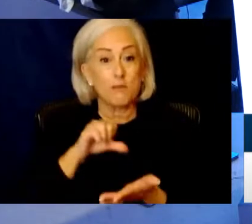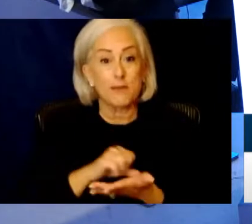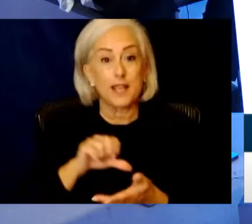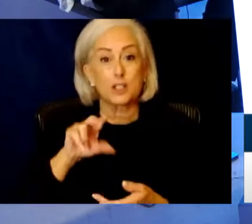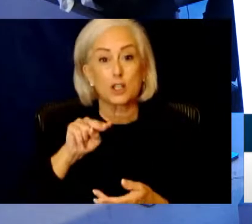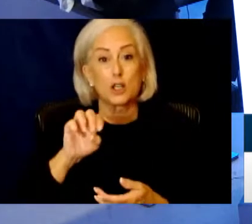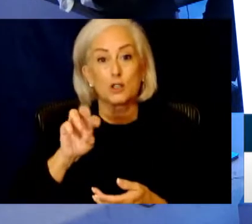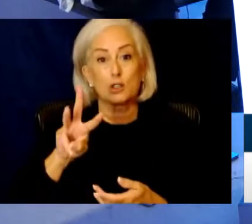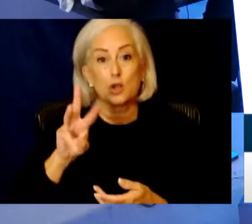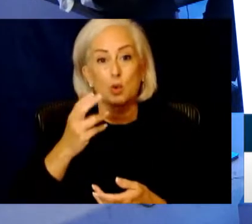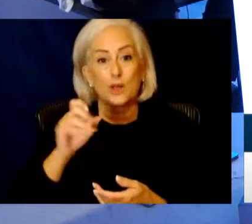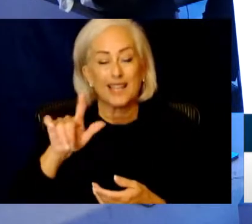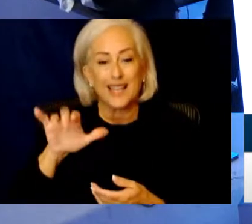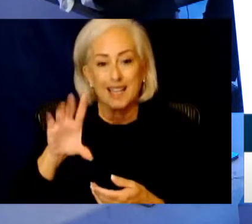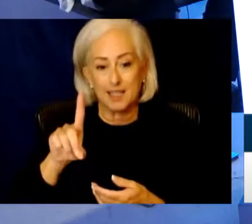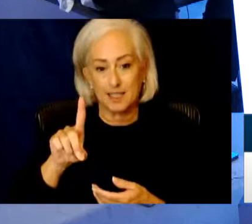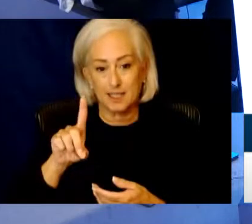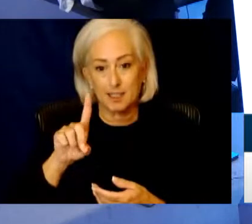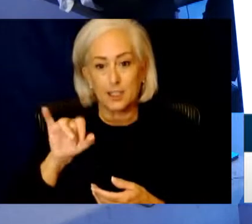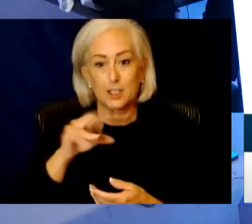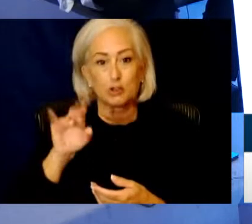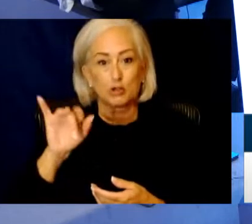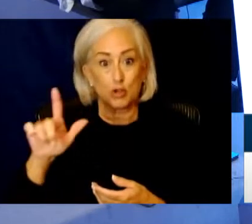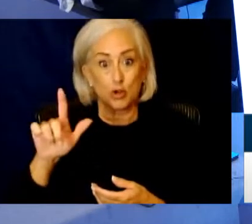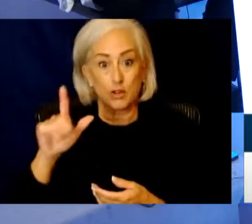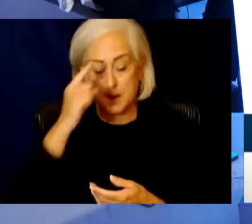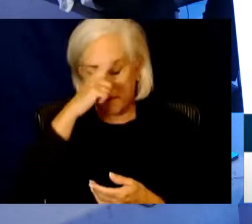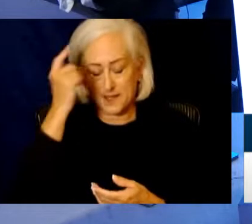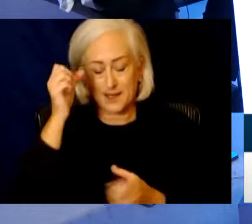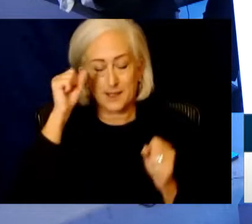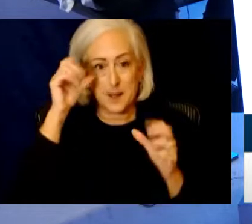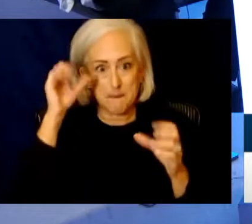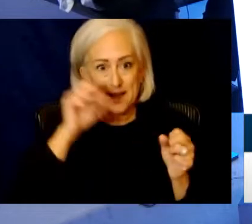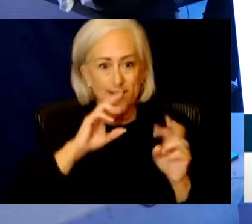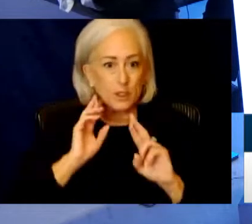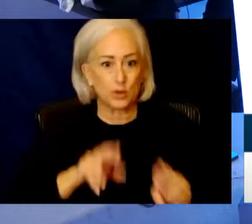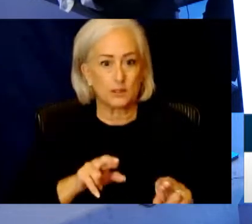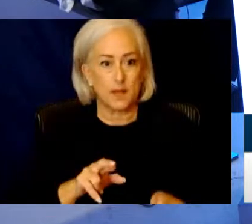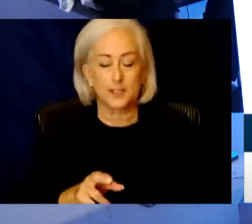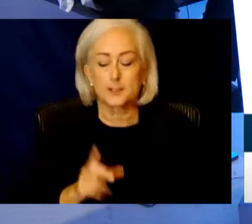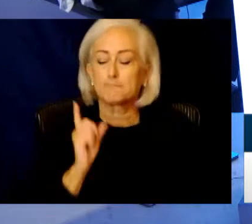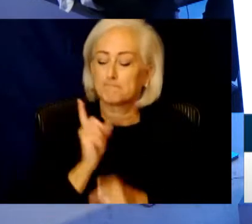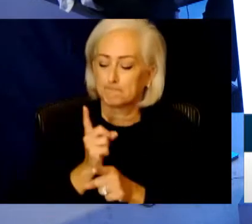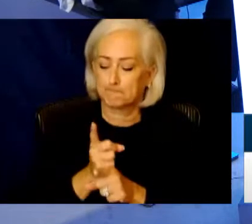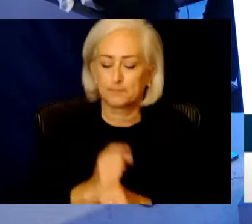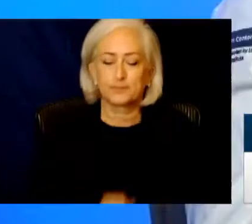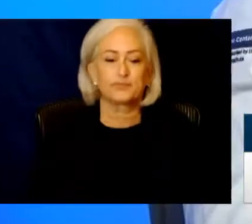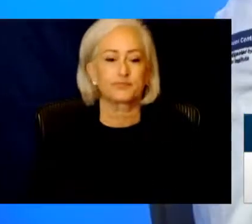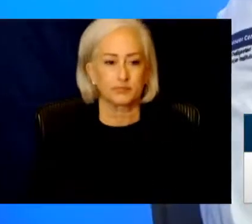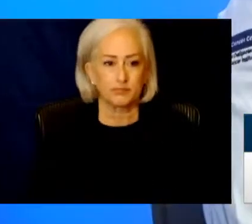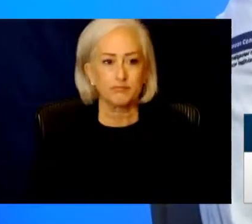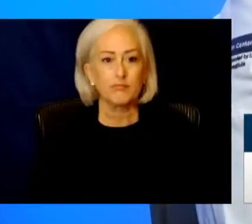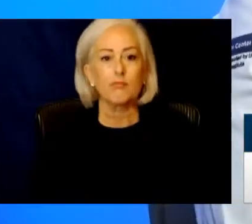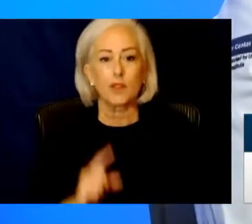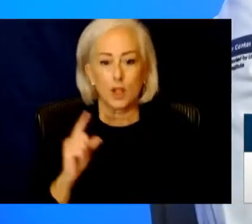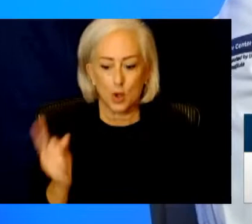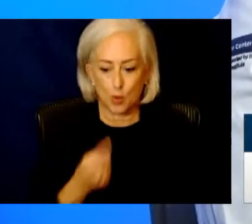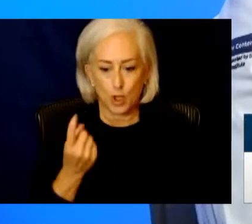of the incredible response, I think. That is correct. I think we always want randomized